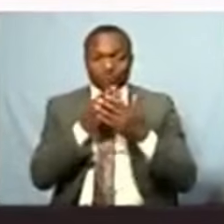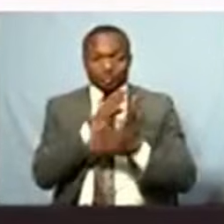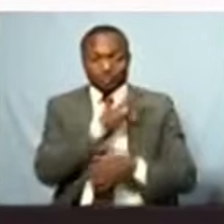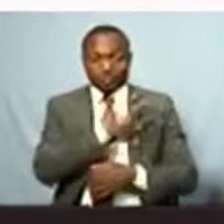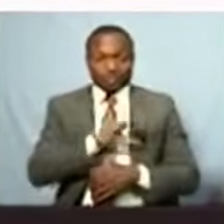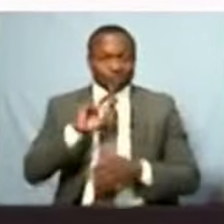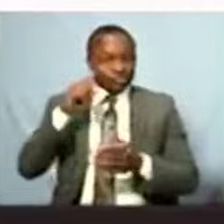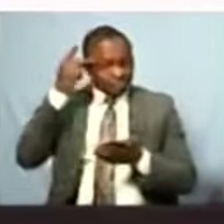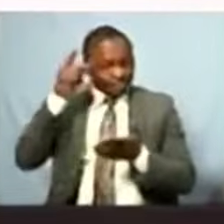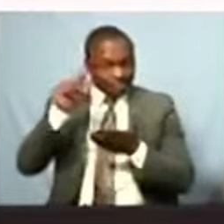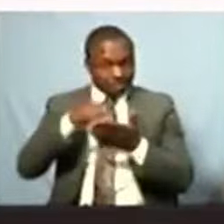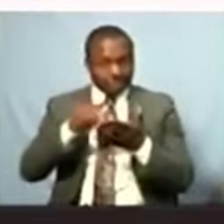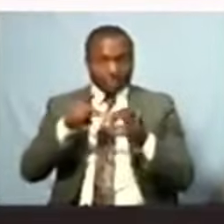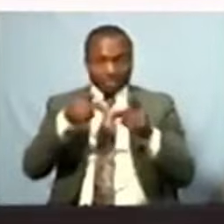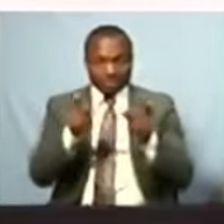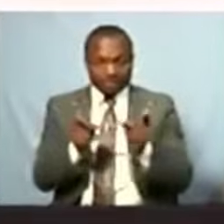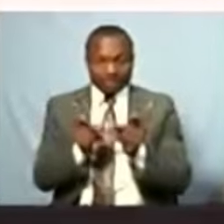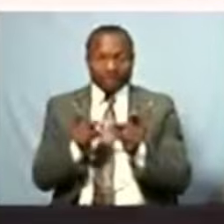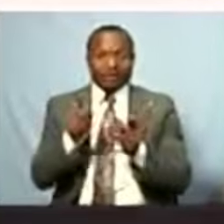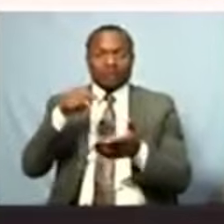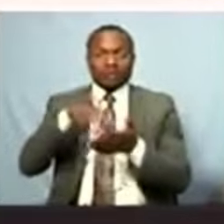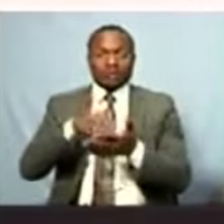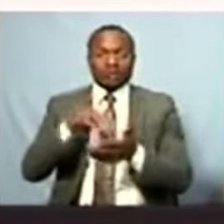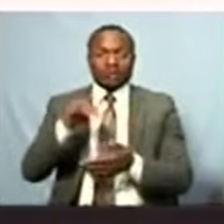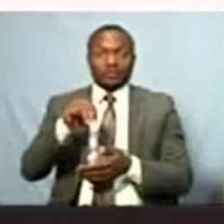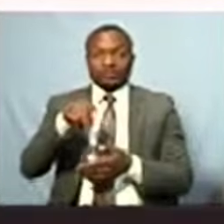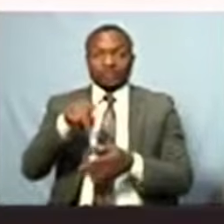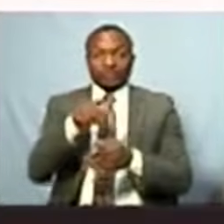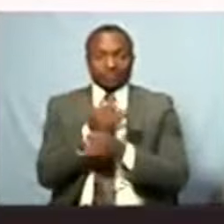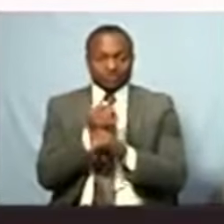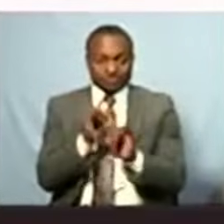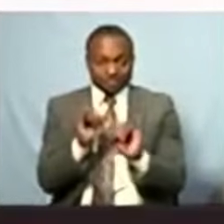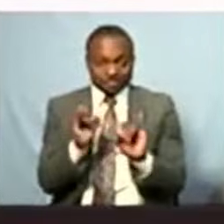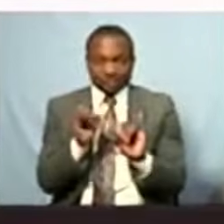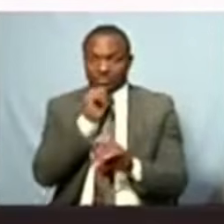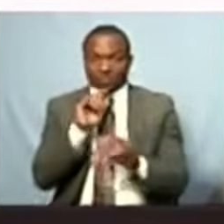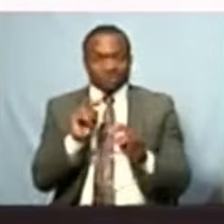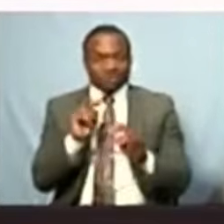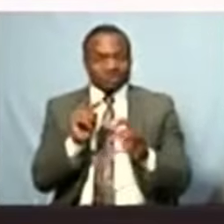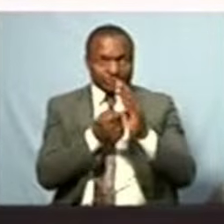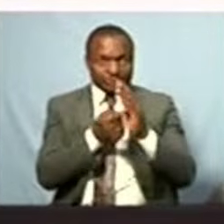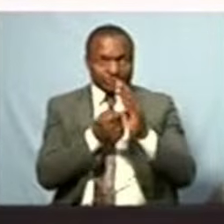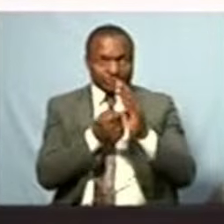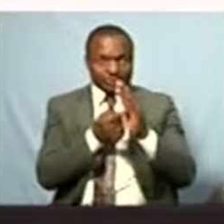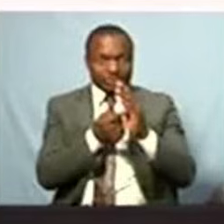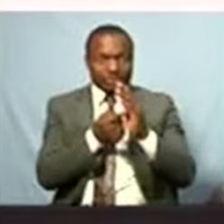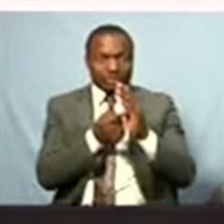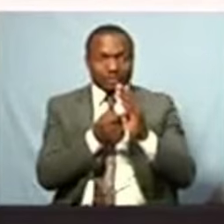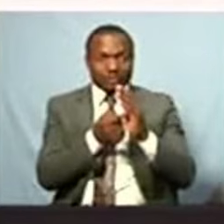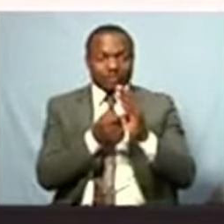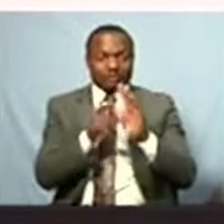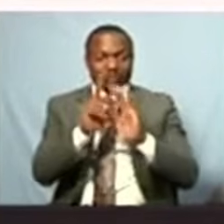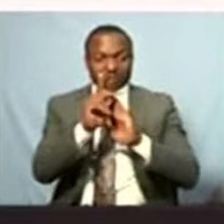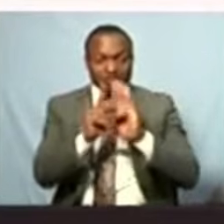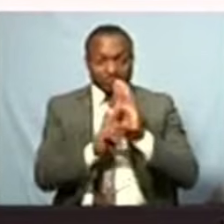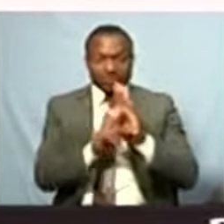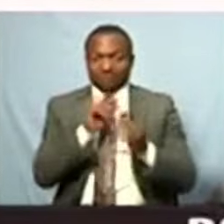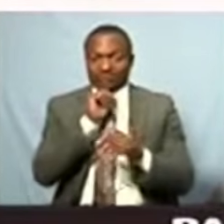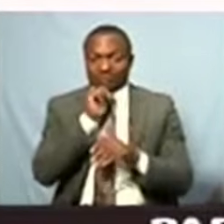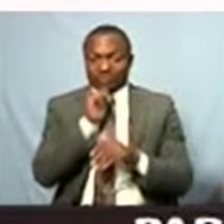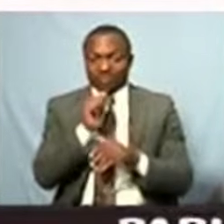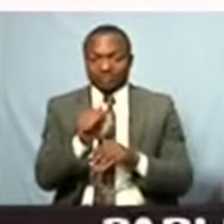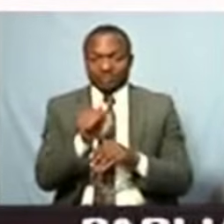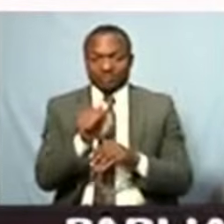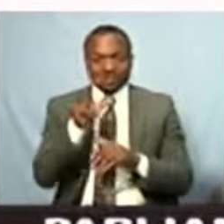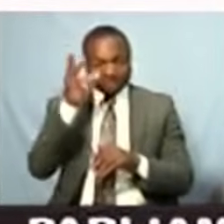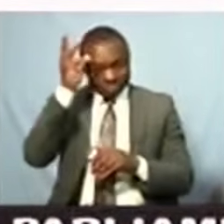the position to contest as an independent MP is not from a point of principle and not